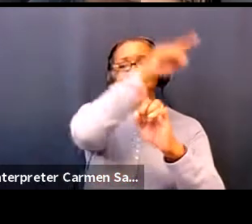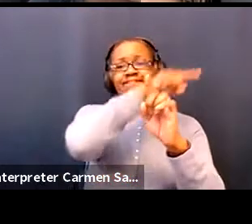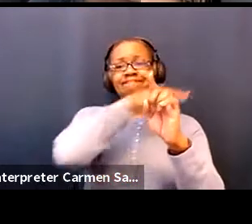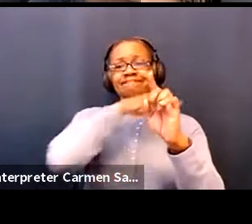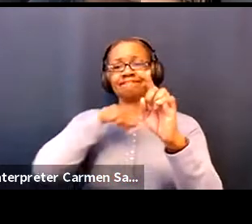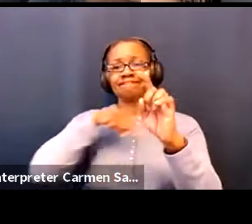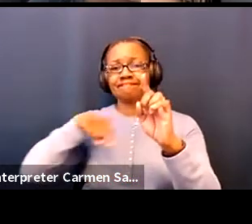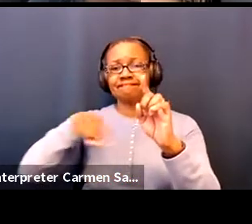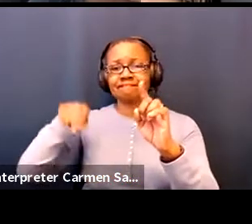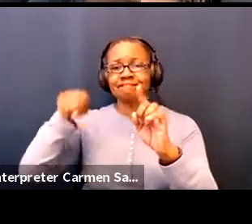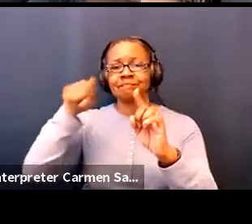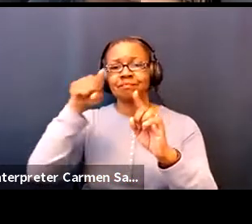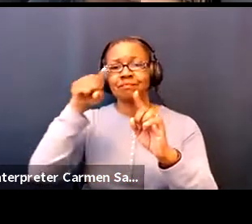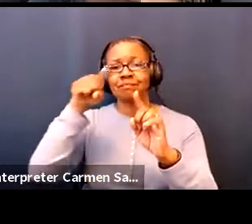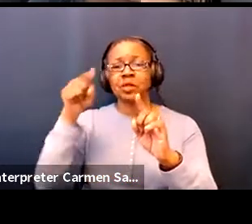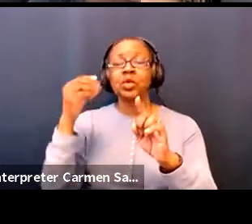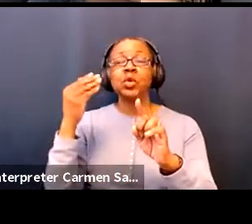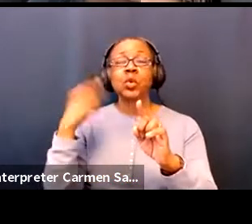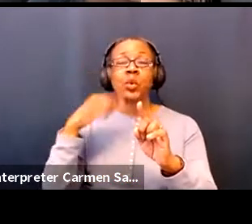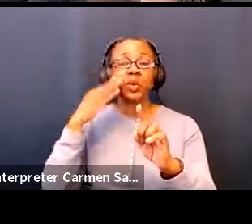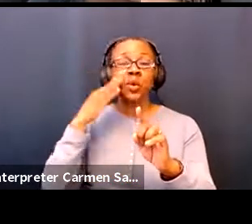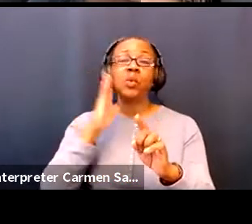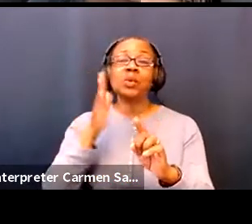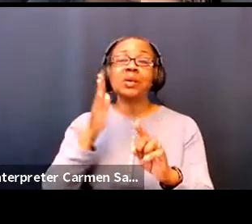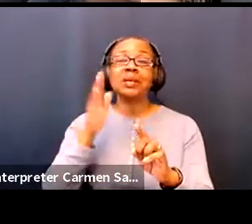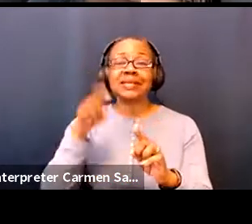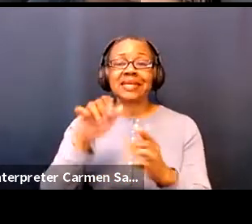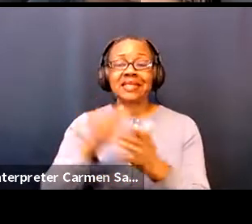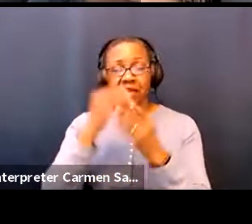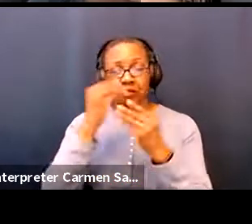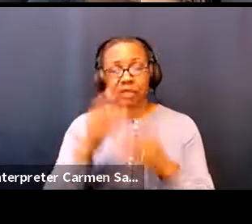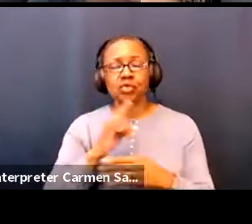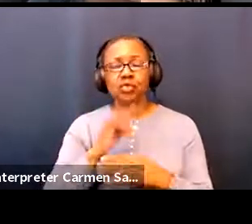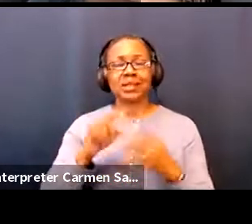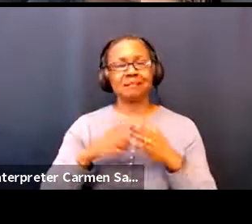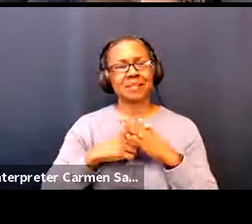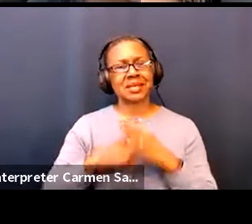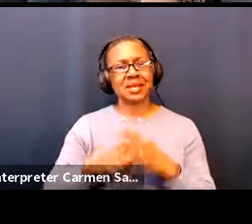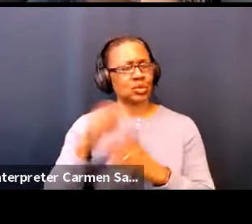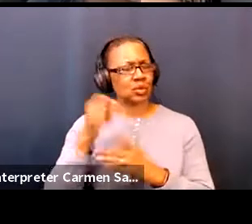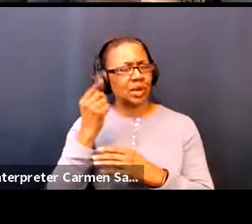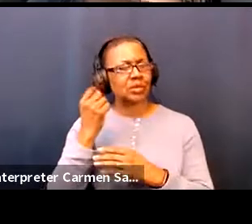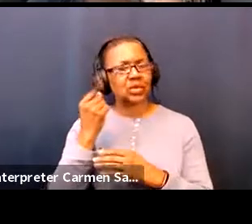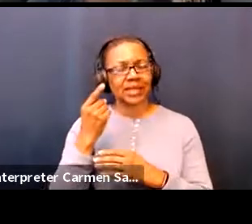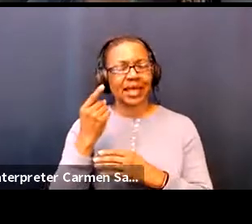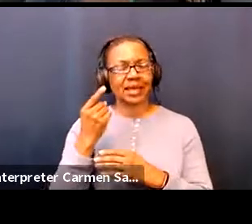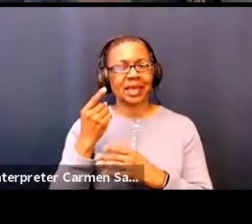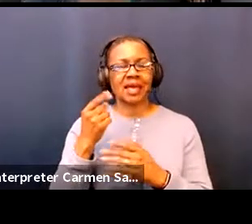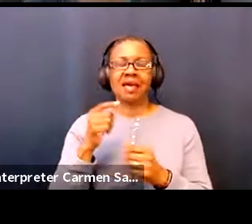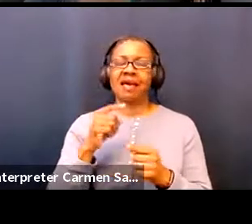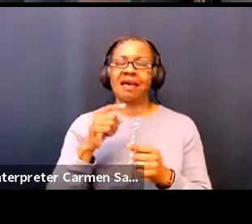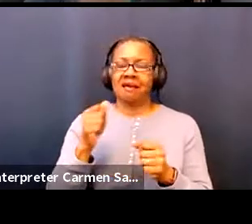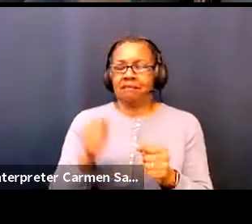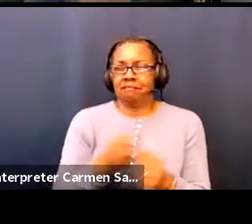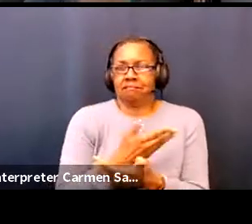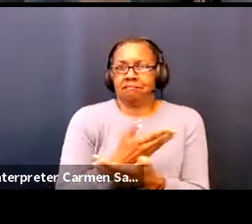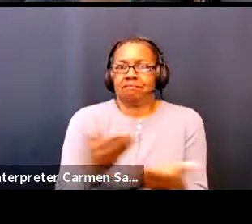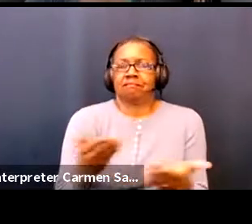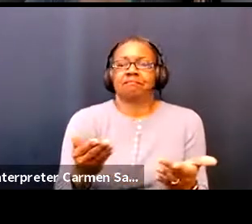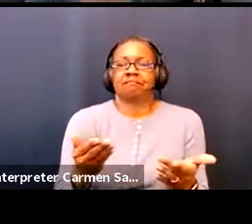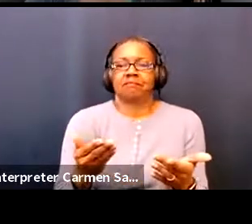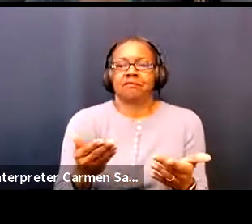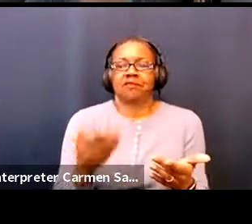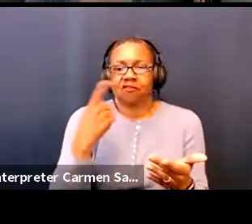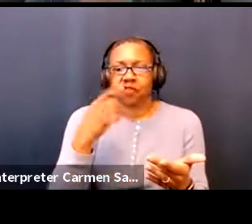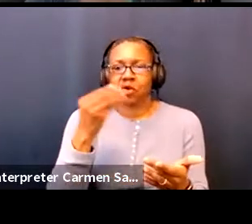we know we're going to need that information to really begin to understand the full landscape for the good